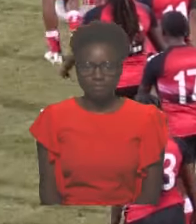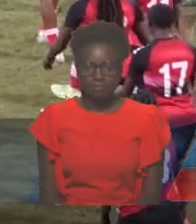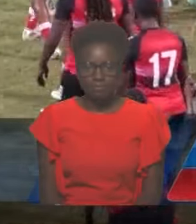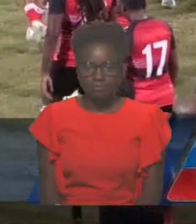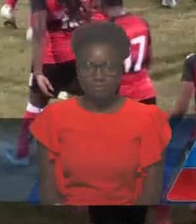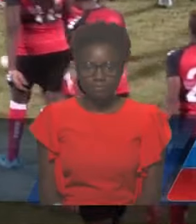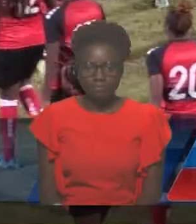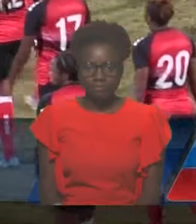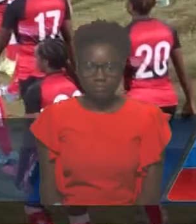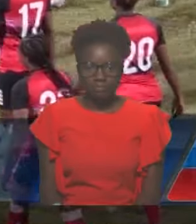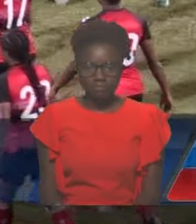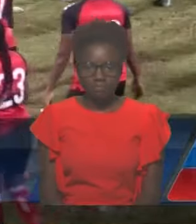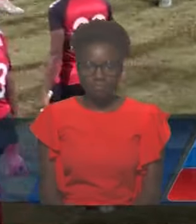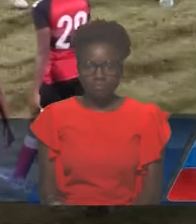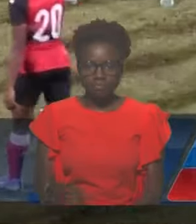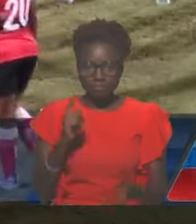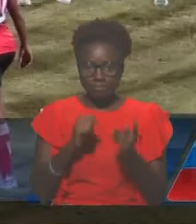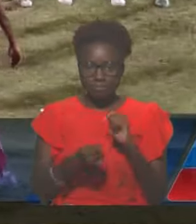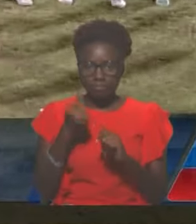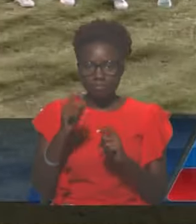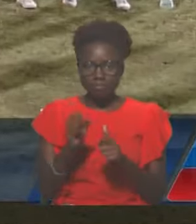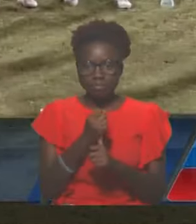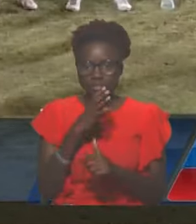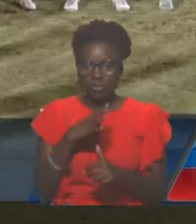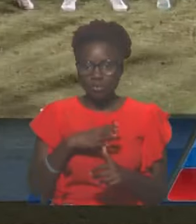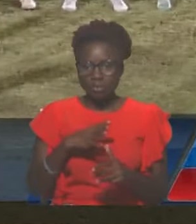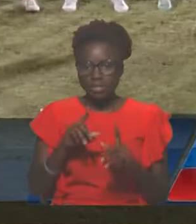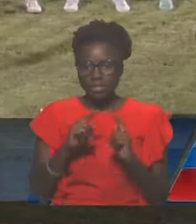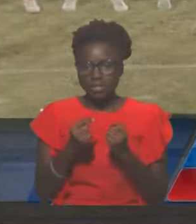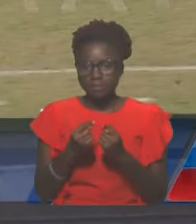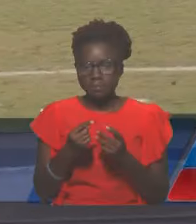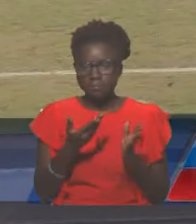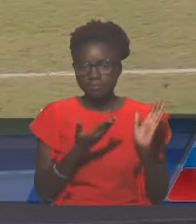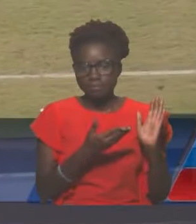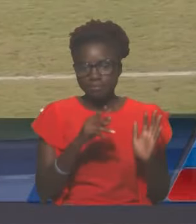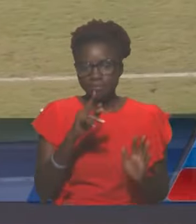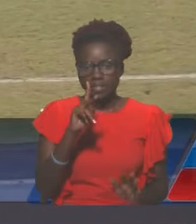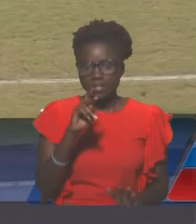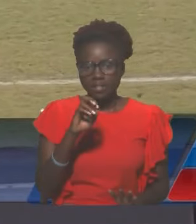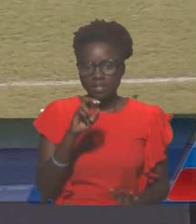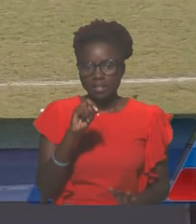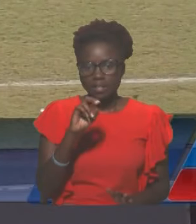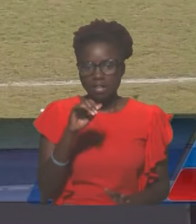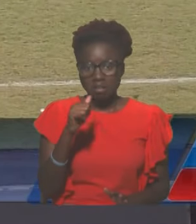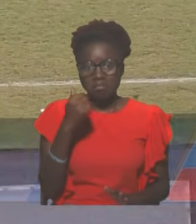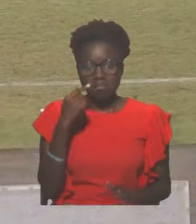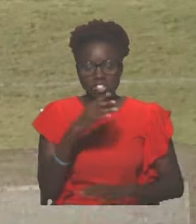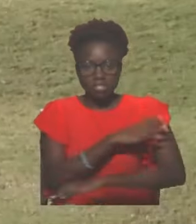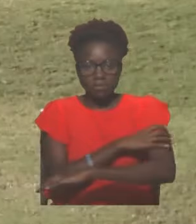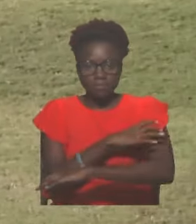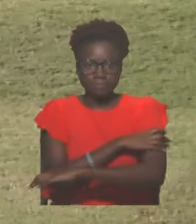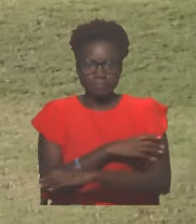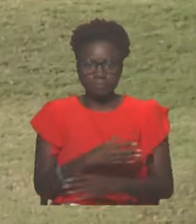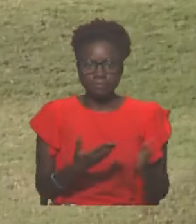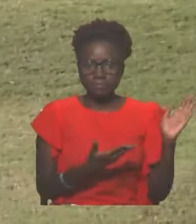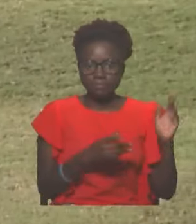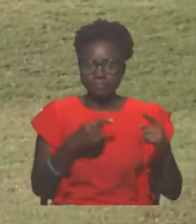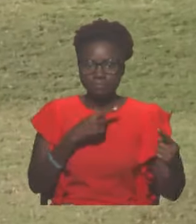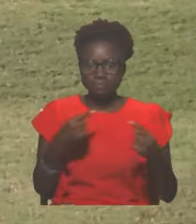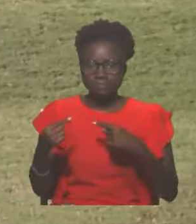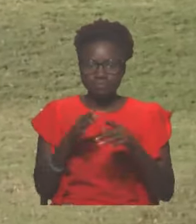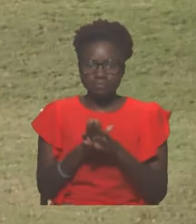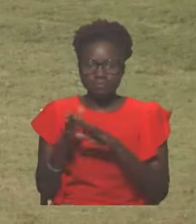The Trinidad and Tobago senior women's football team, led by Kenya Cordner, returned to action under the lights in Couva to take on Jamaica,